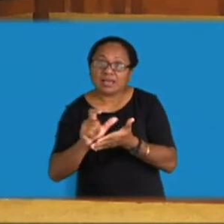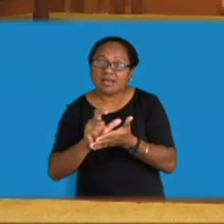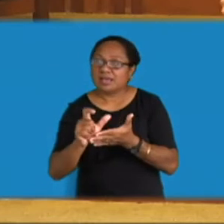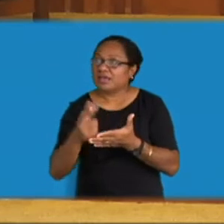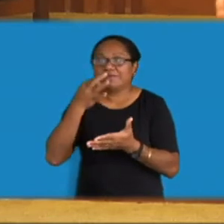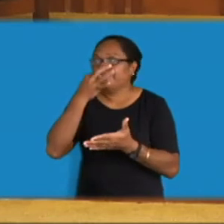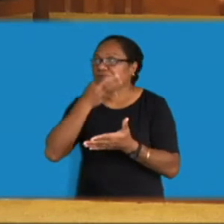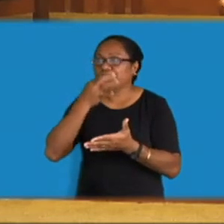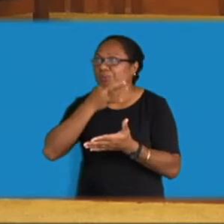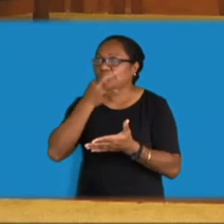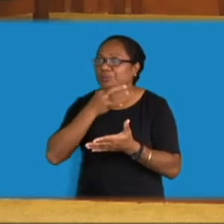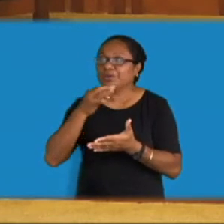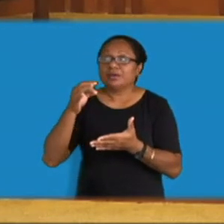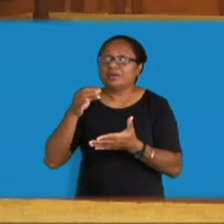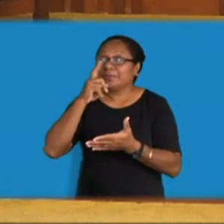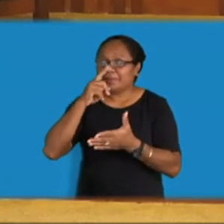numbers from our major source